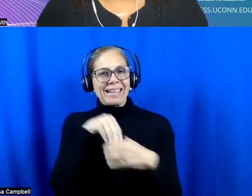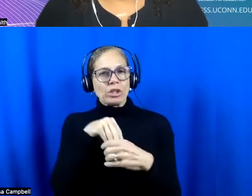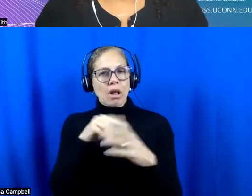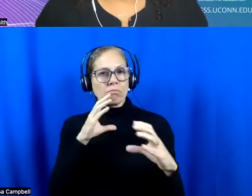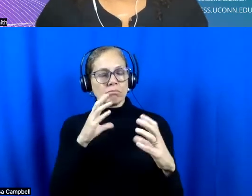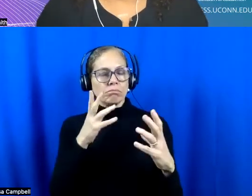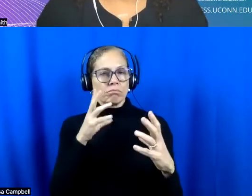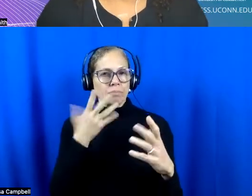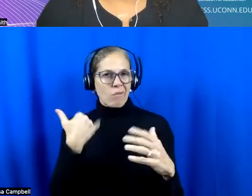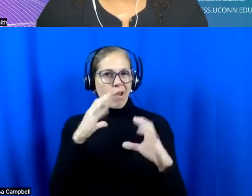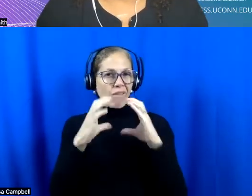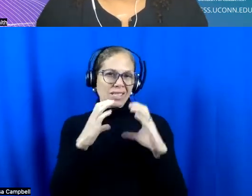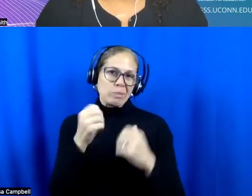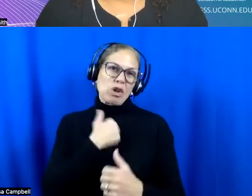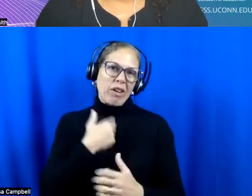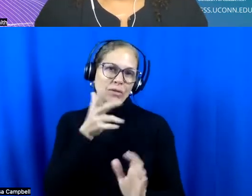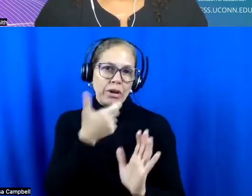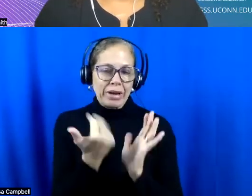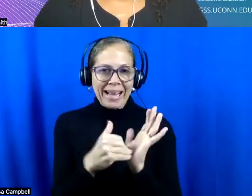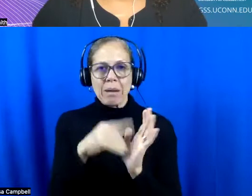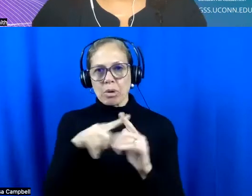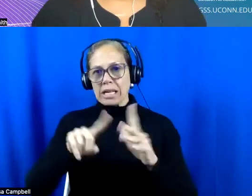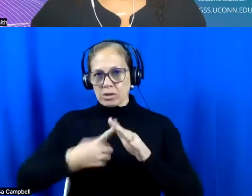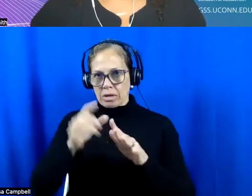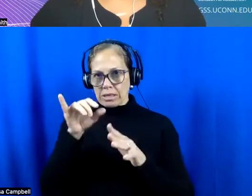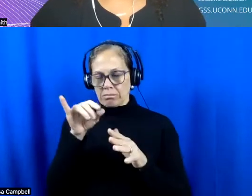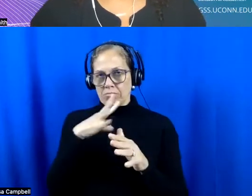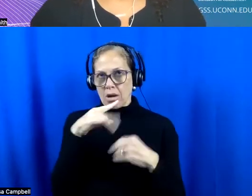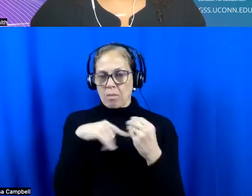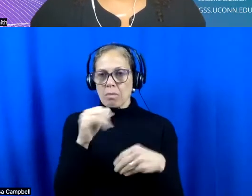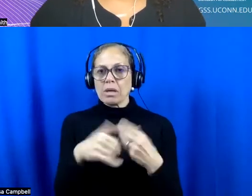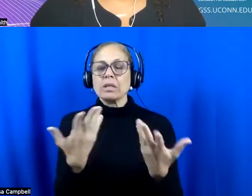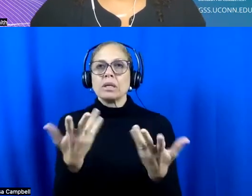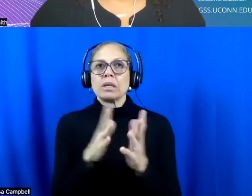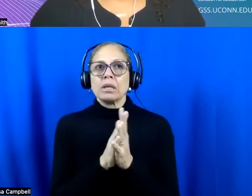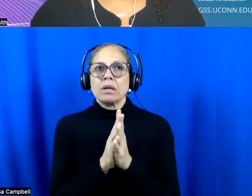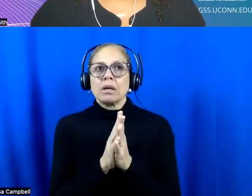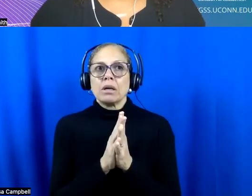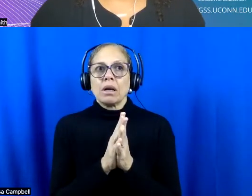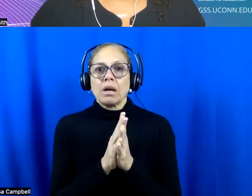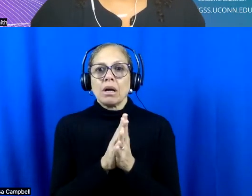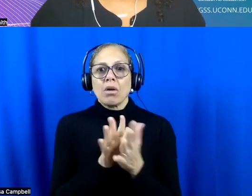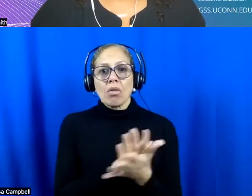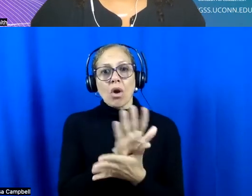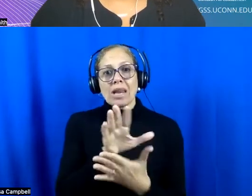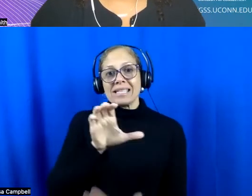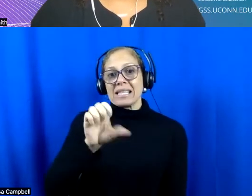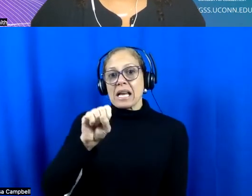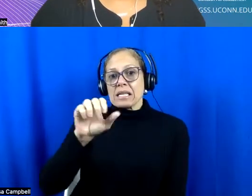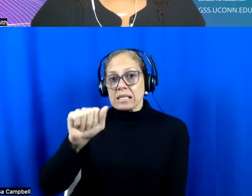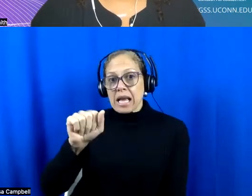that conversation, sorry if you hear it again, but just knowing that, you know, CSA survivors